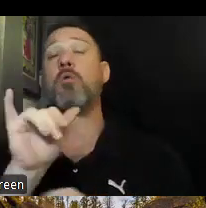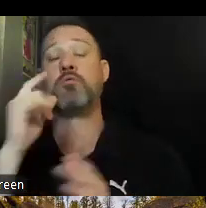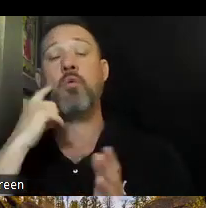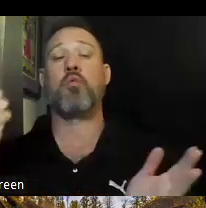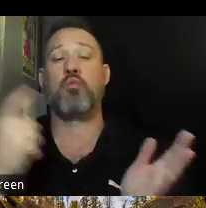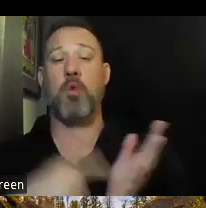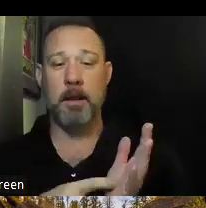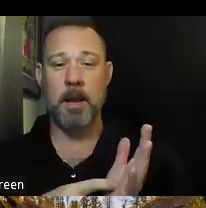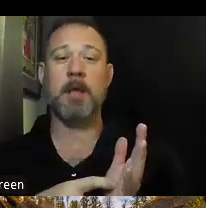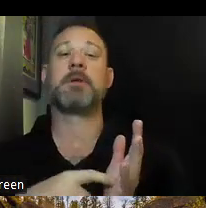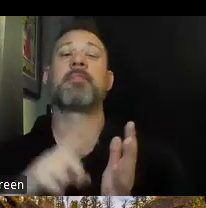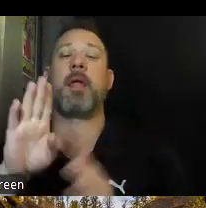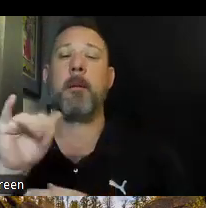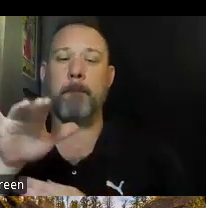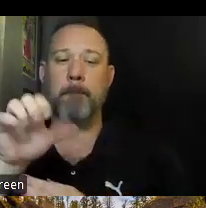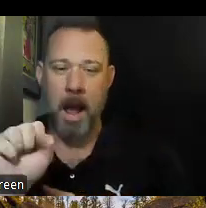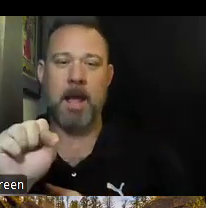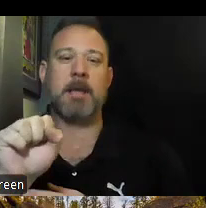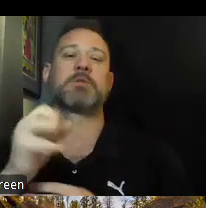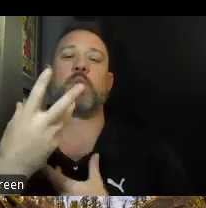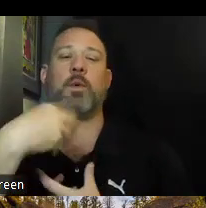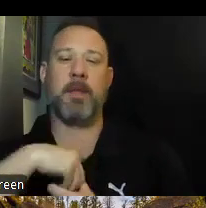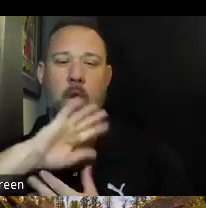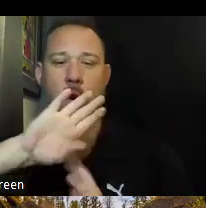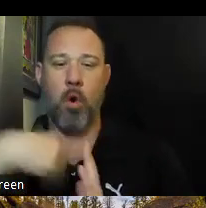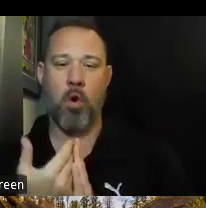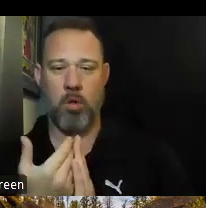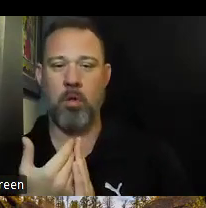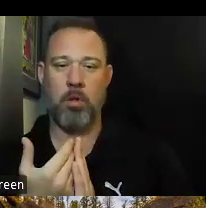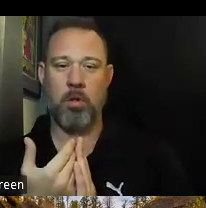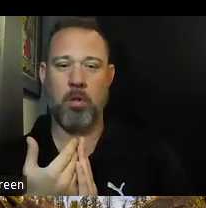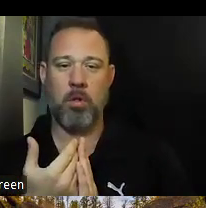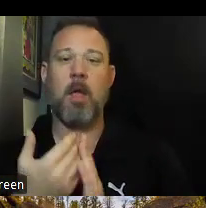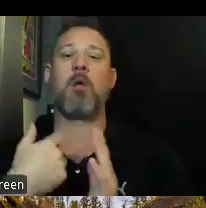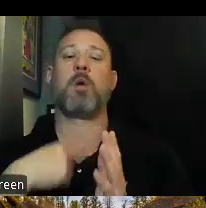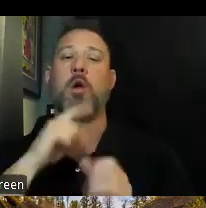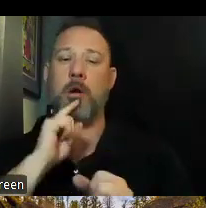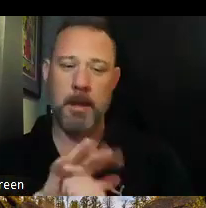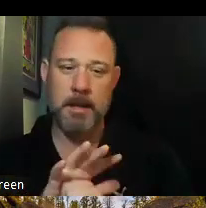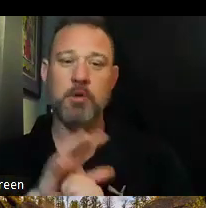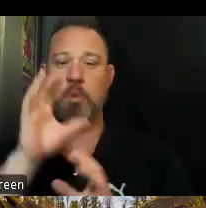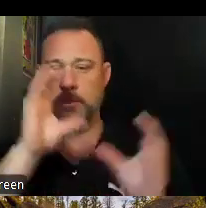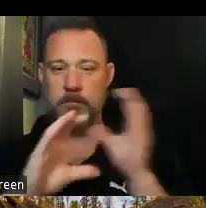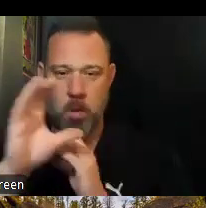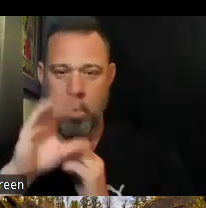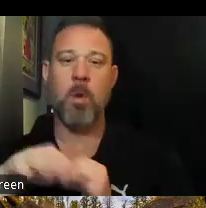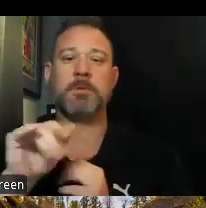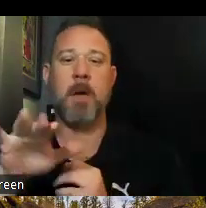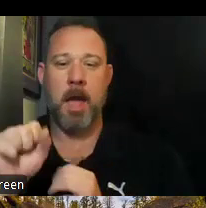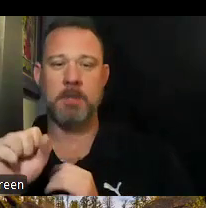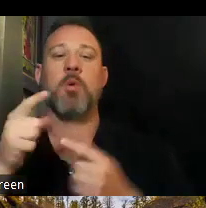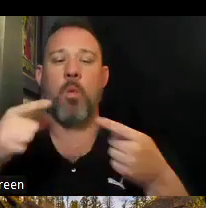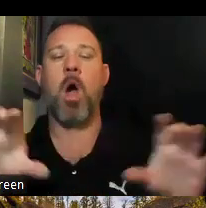that implicit bias exists within all of us. We're committed as a group to acknowledge and explore biases while doing the work of this